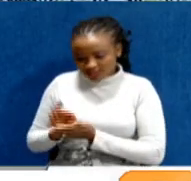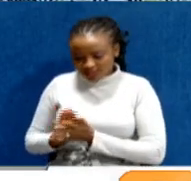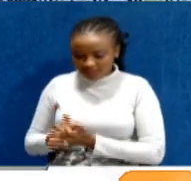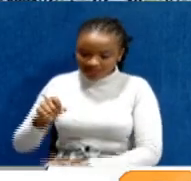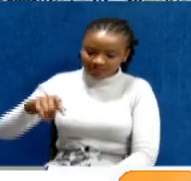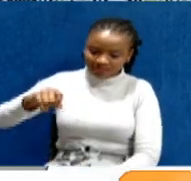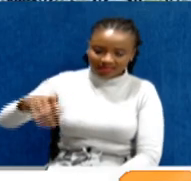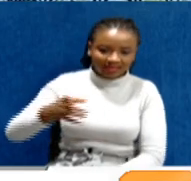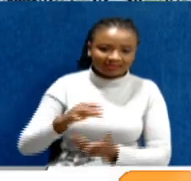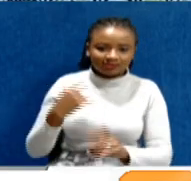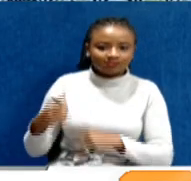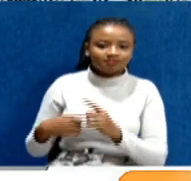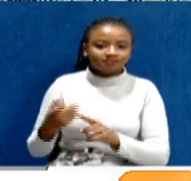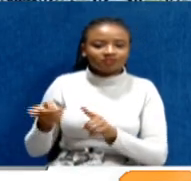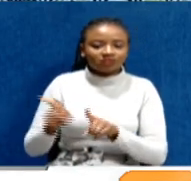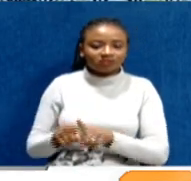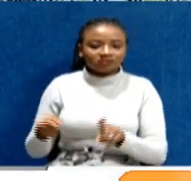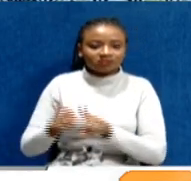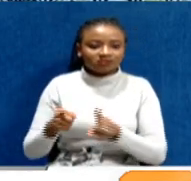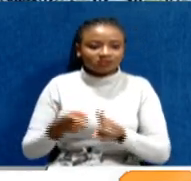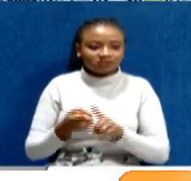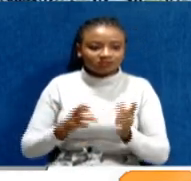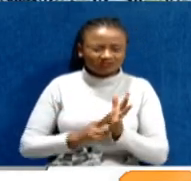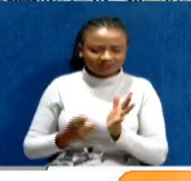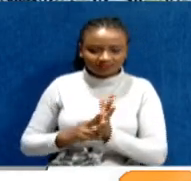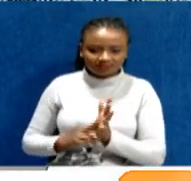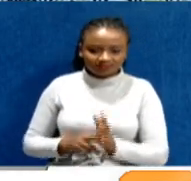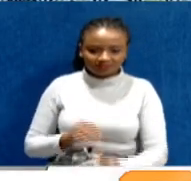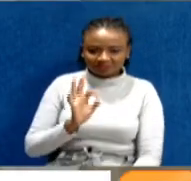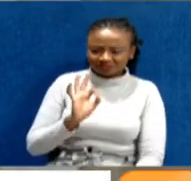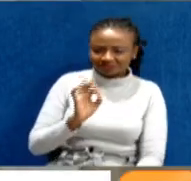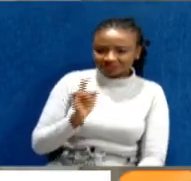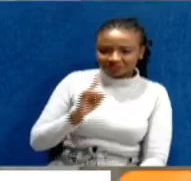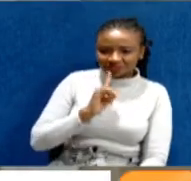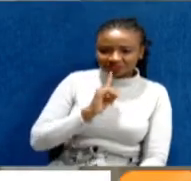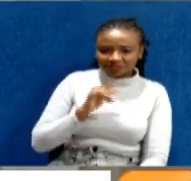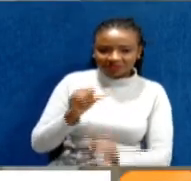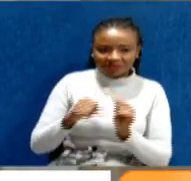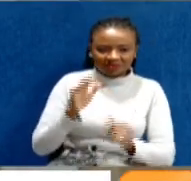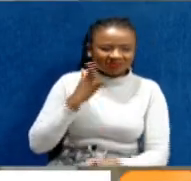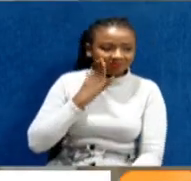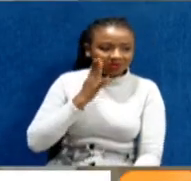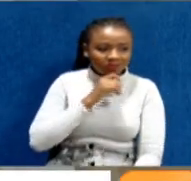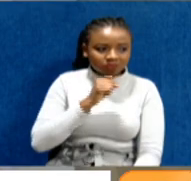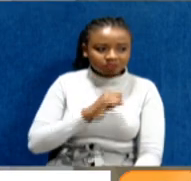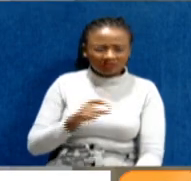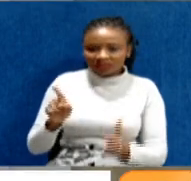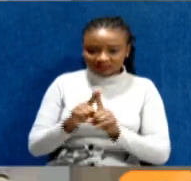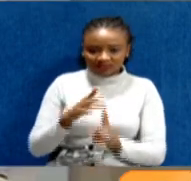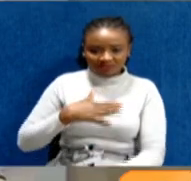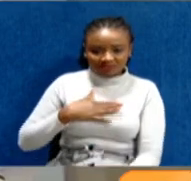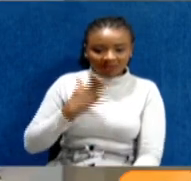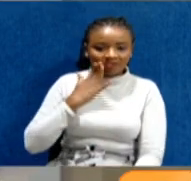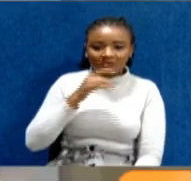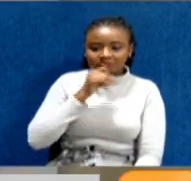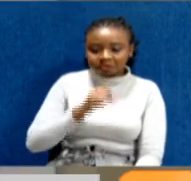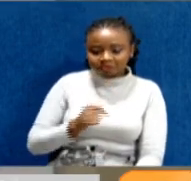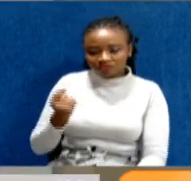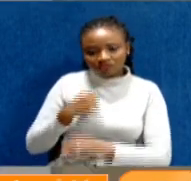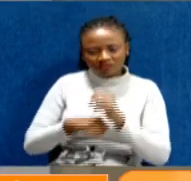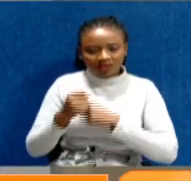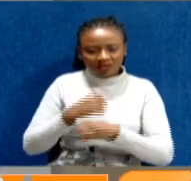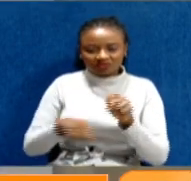nothing changes. Thank you, Trevor. Thank you that you have mentioned about your grandmother. My mother also keeps the seeds. Yeah.